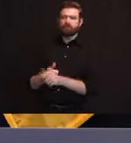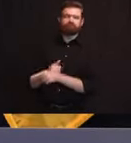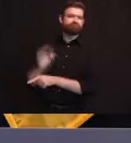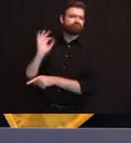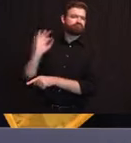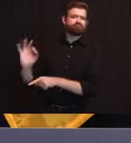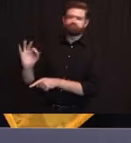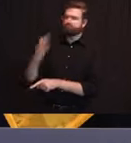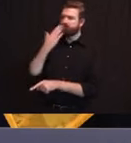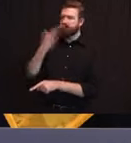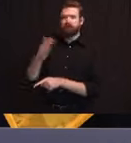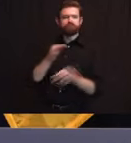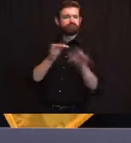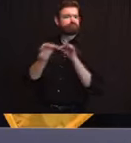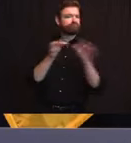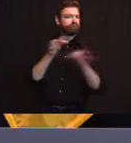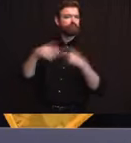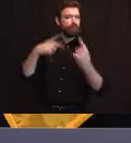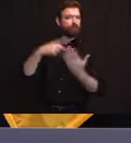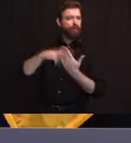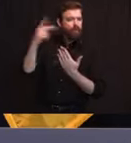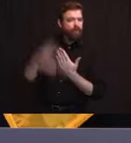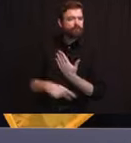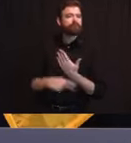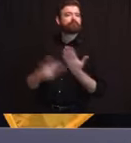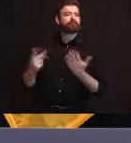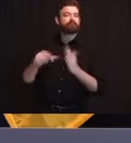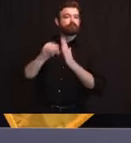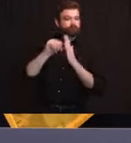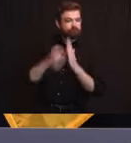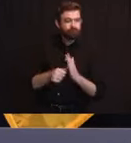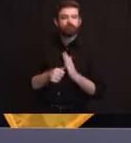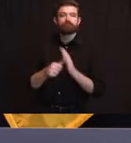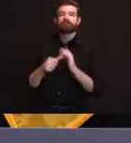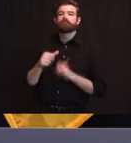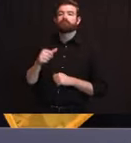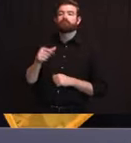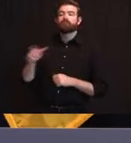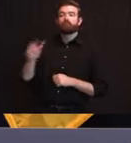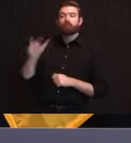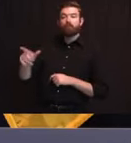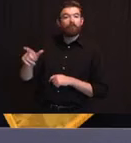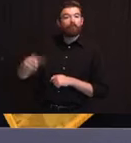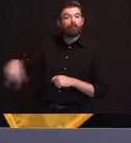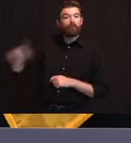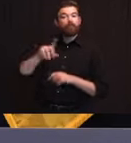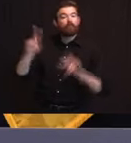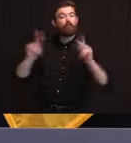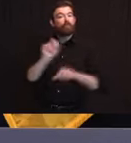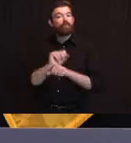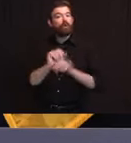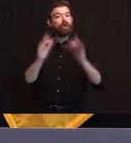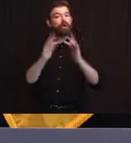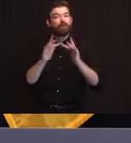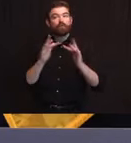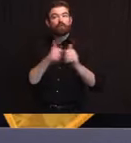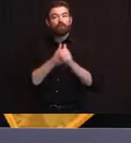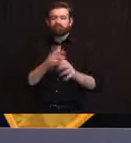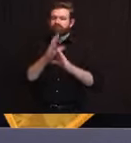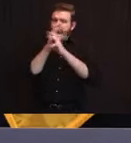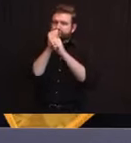and secure process. We have to give you that confidence, folks. First of all, it is the truth, it is